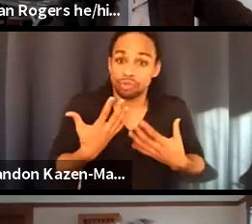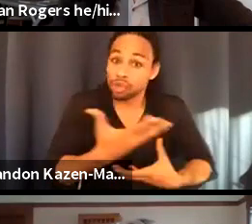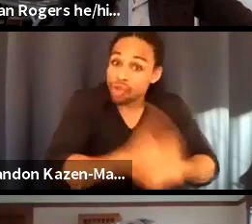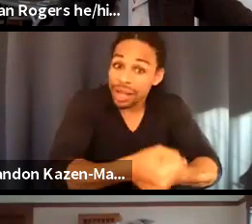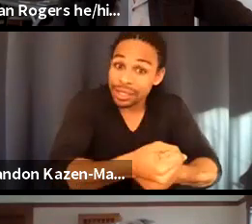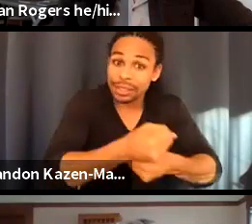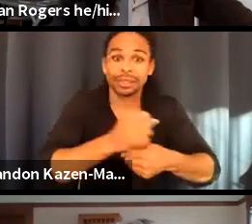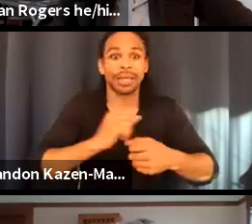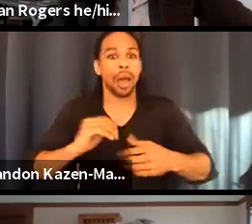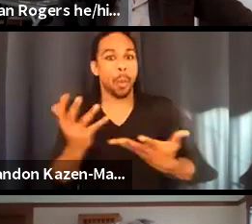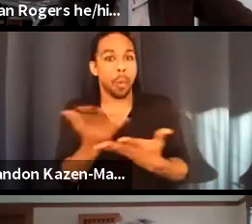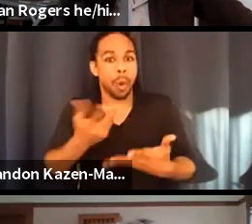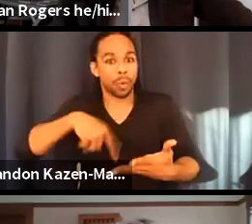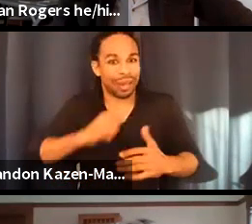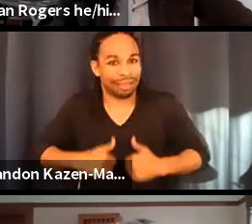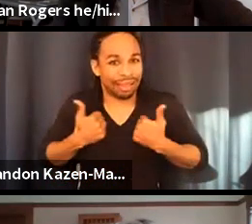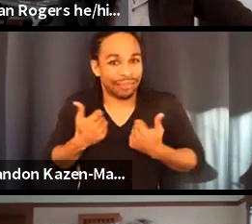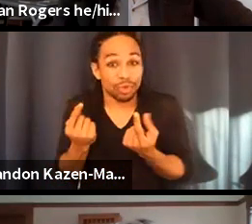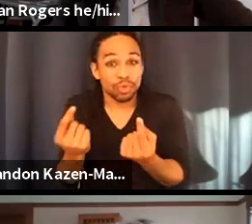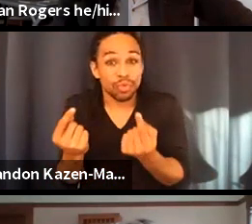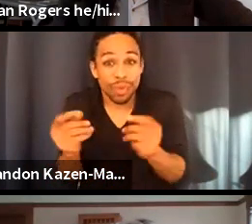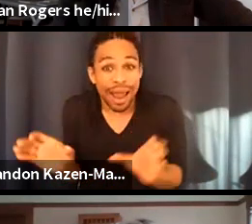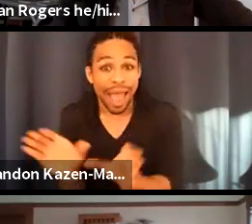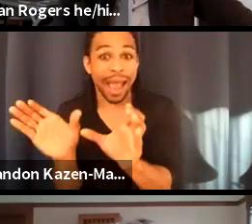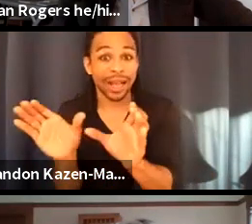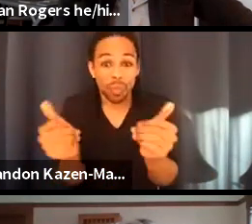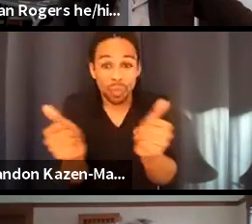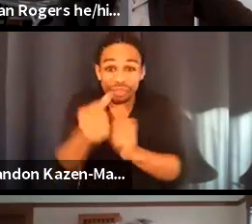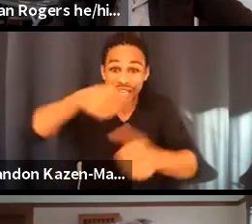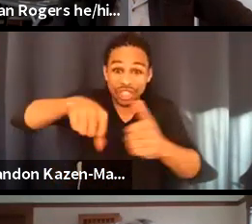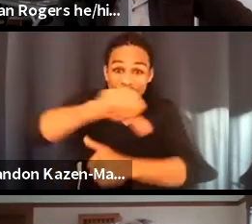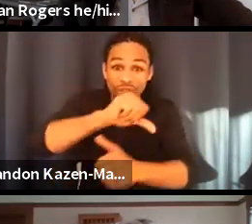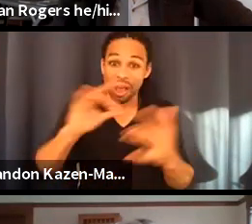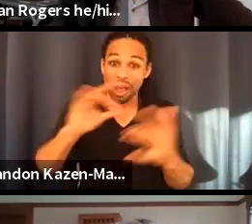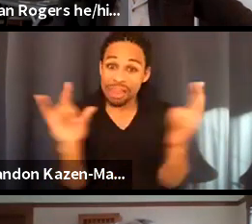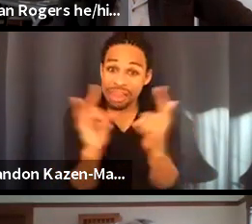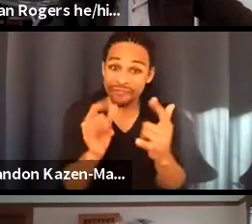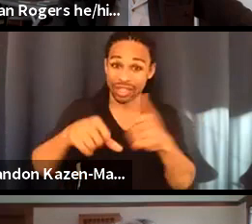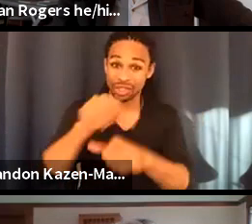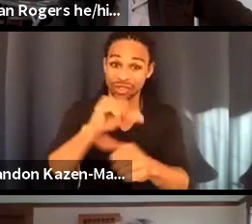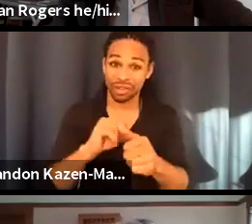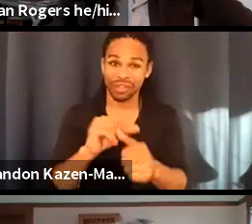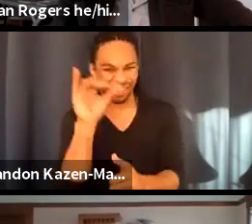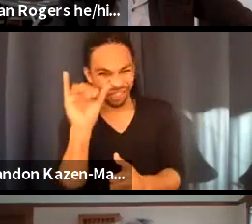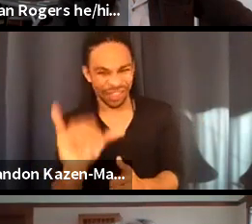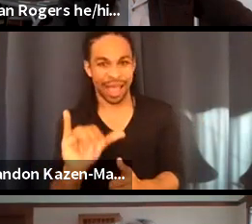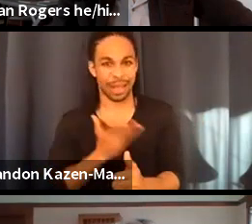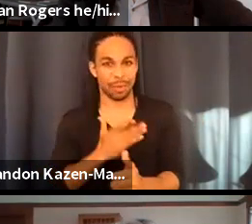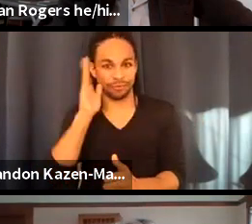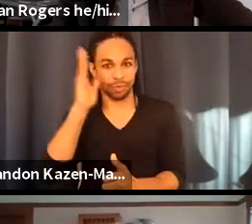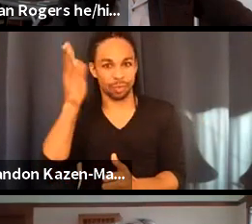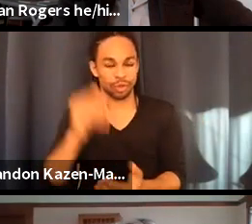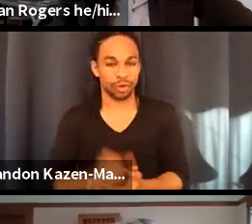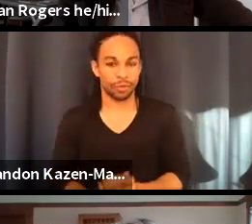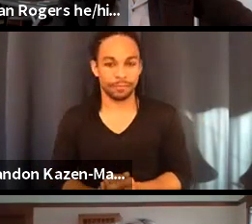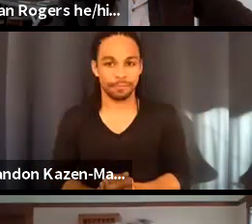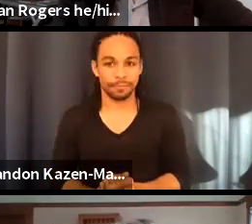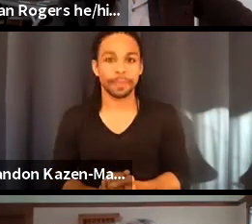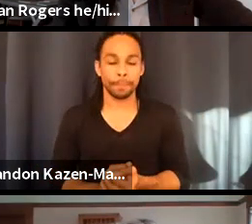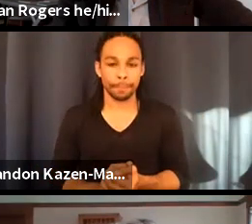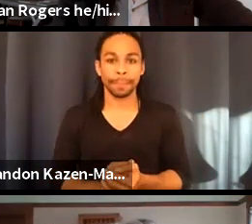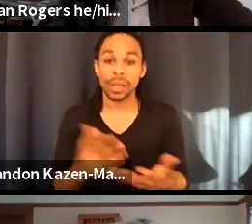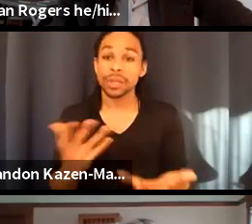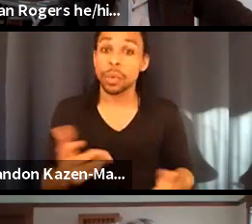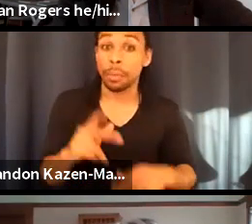The Creating New Futures Phase One working group includes myself, Janita Castro.